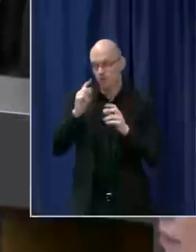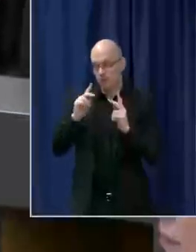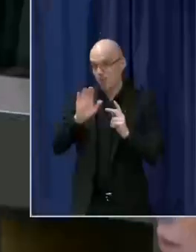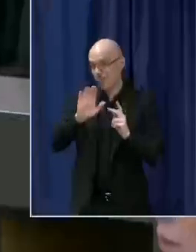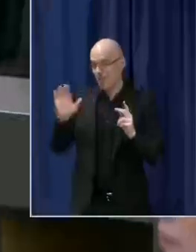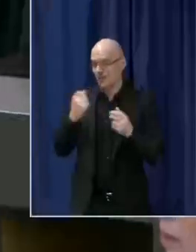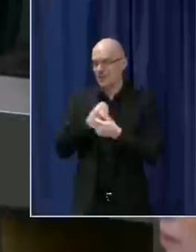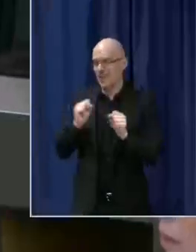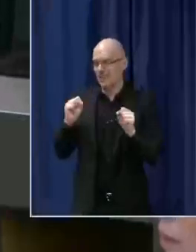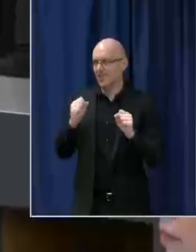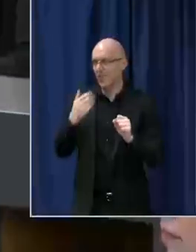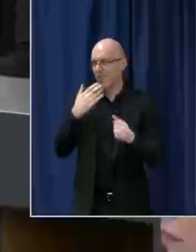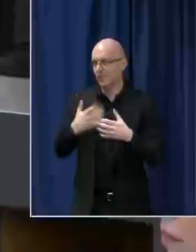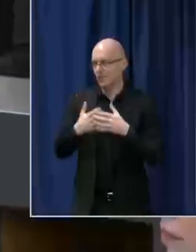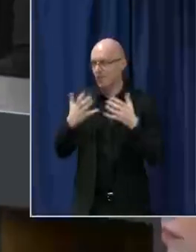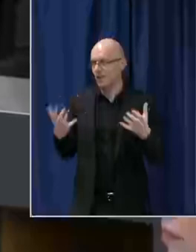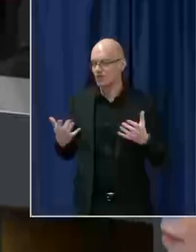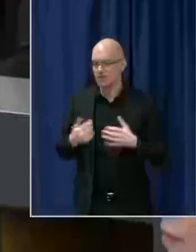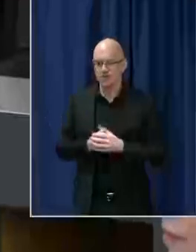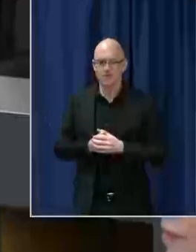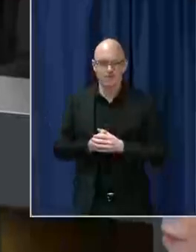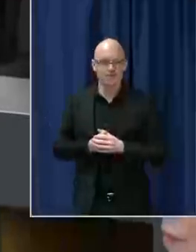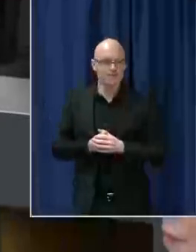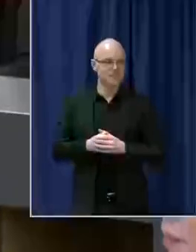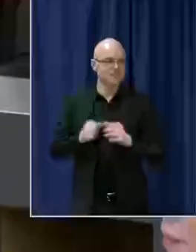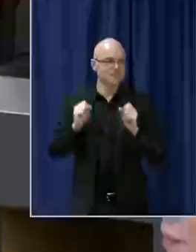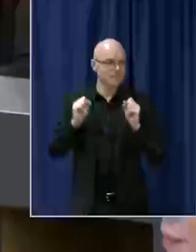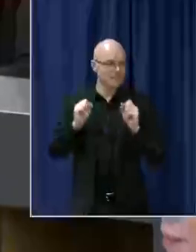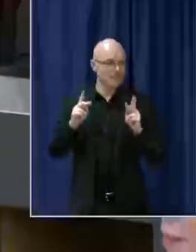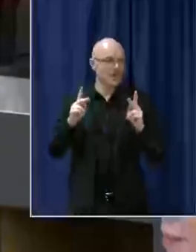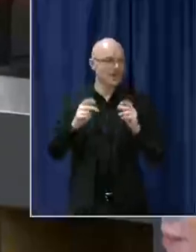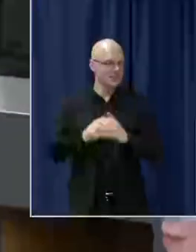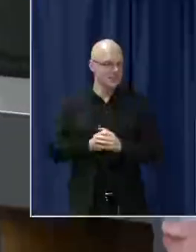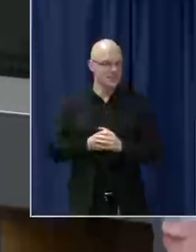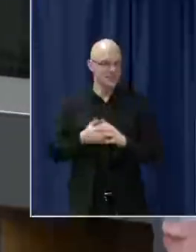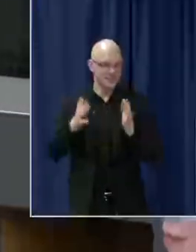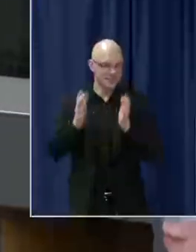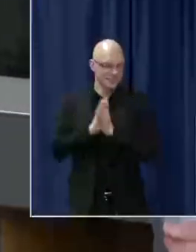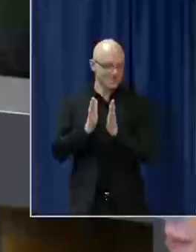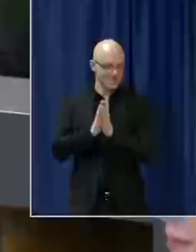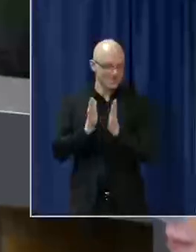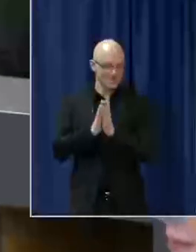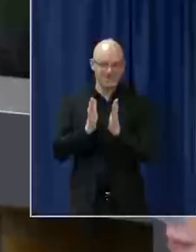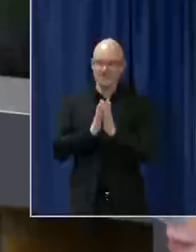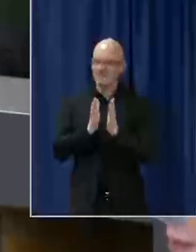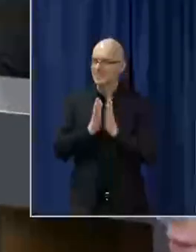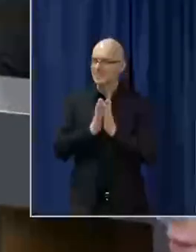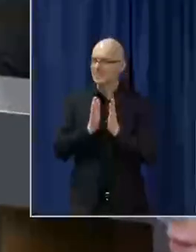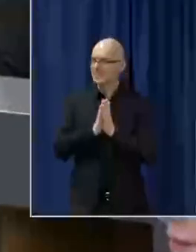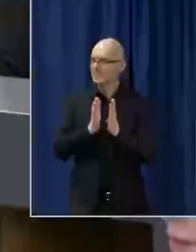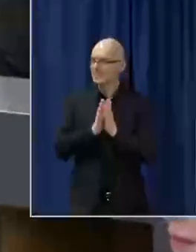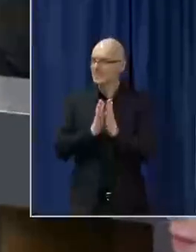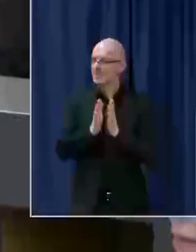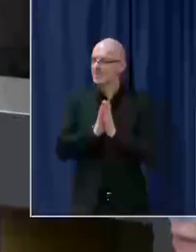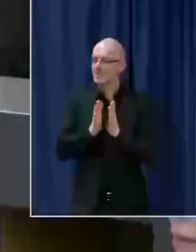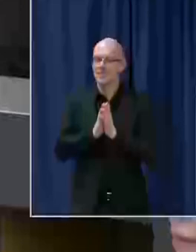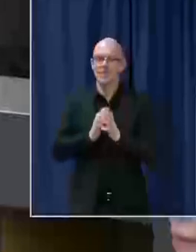you so much. All right. Yes. Thank you.